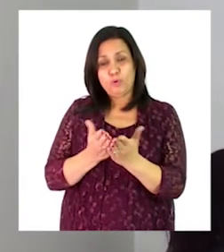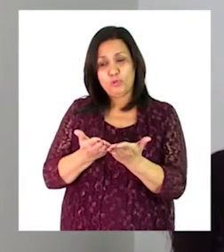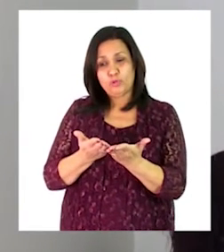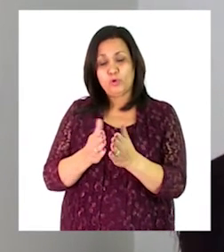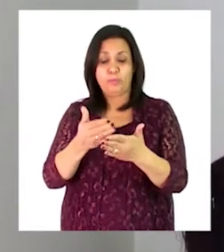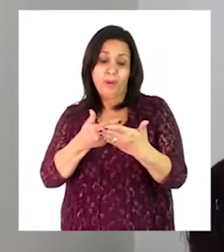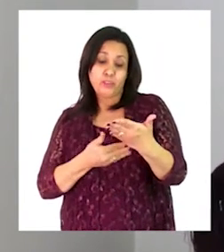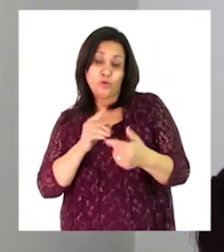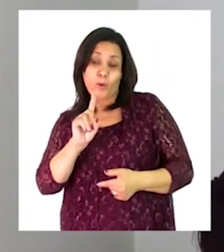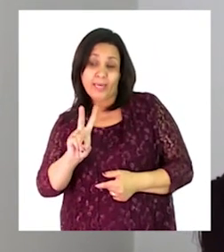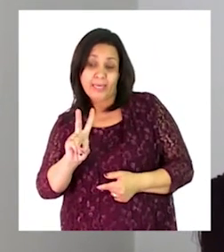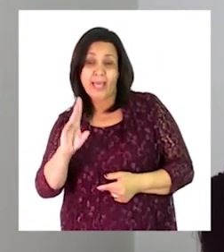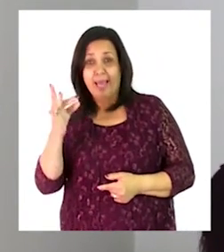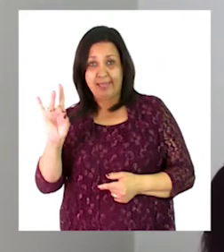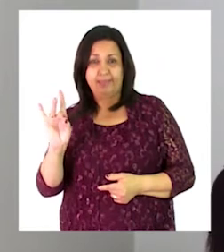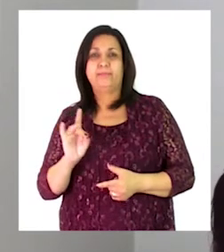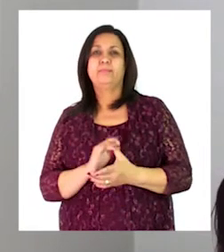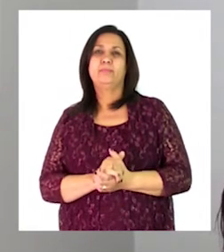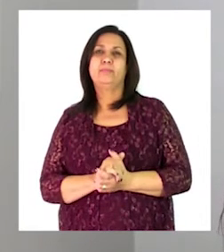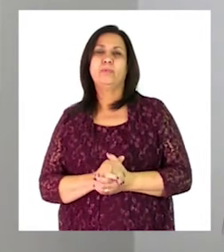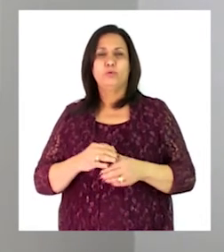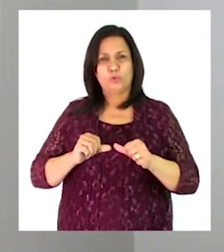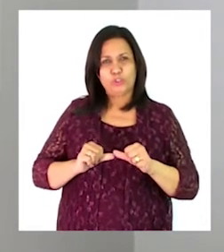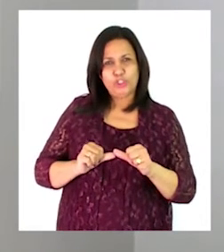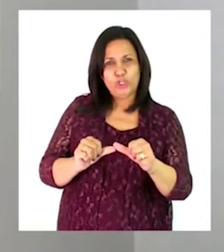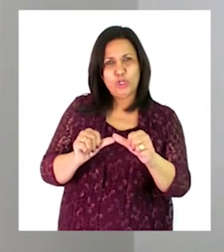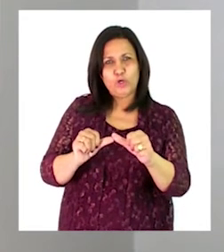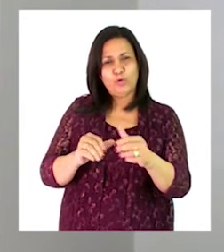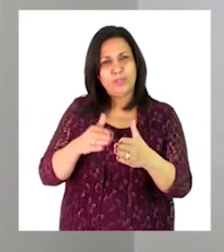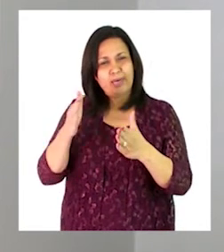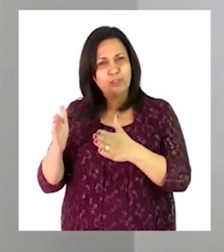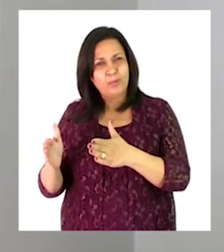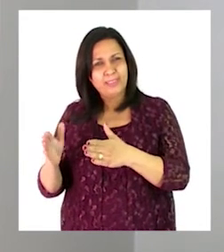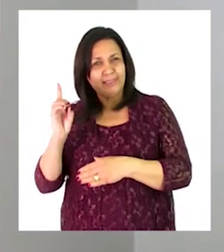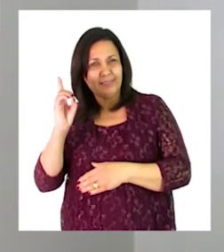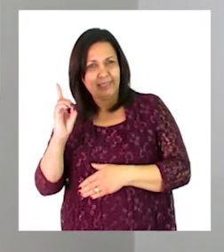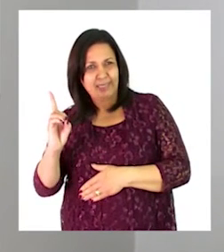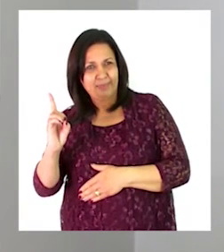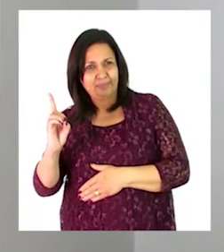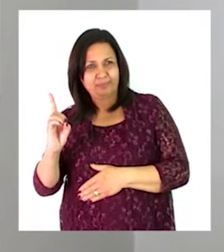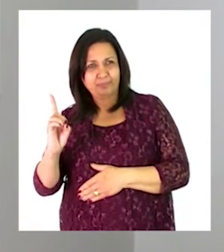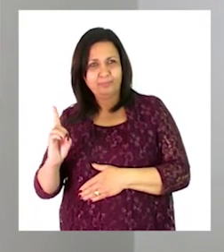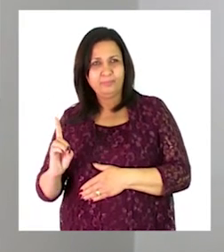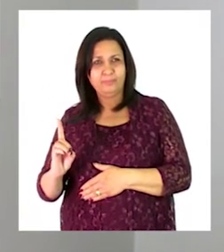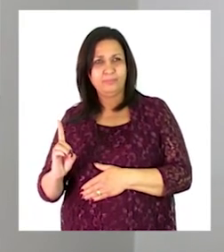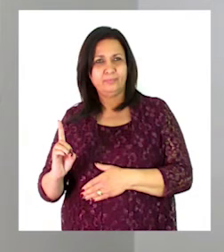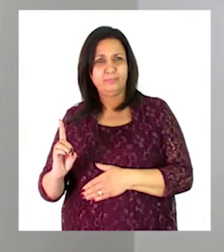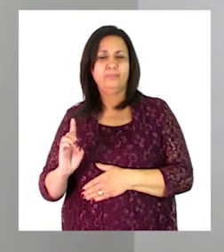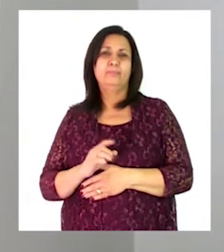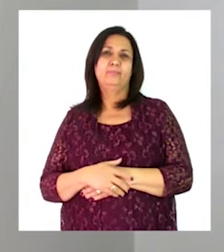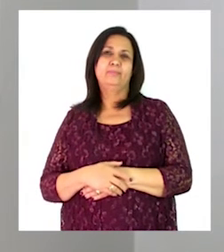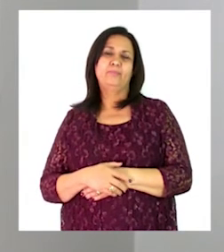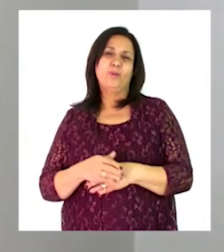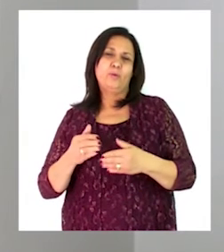28. Right, let's move on to letter D. Letter D, we start